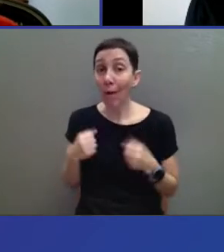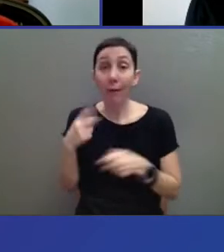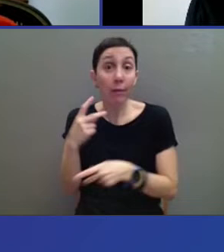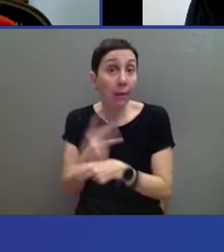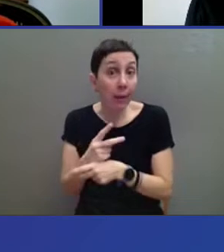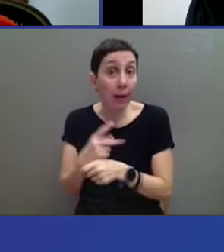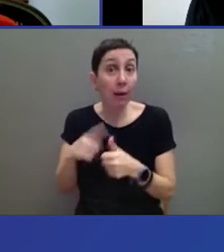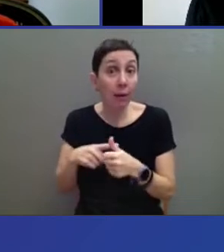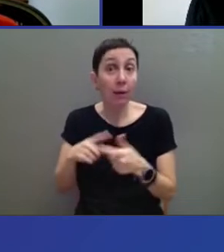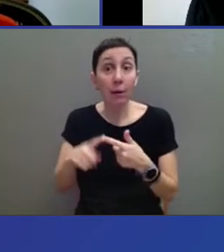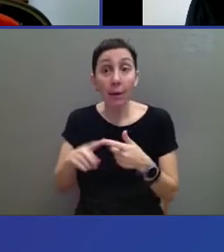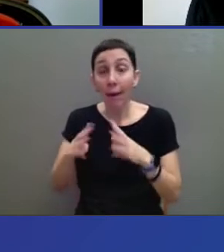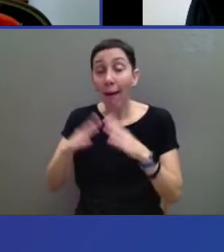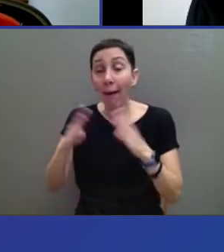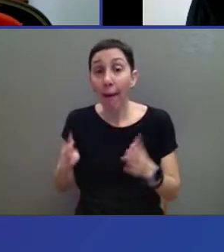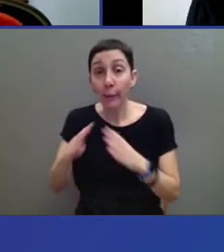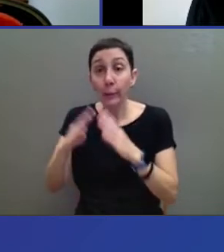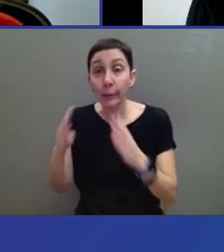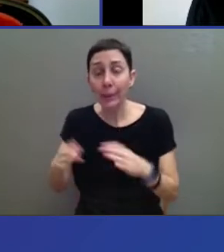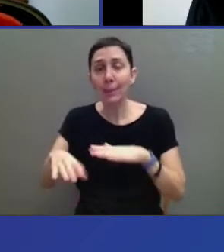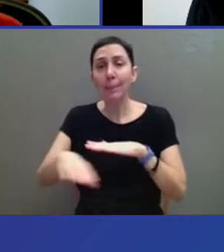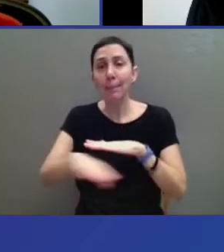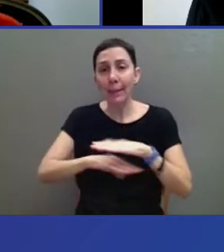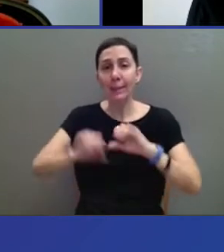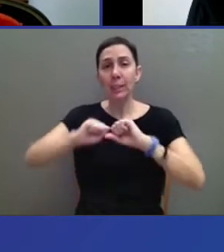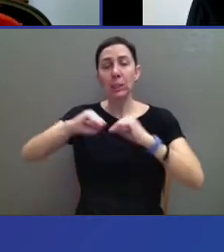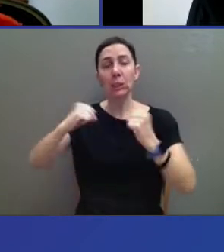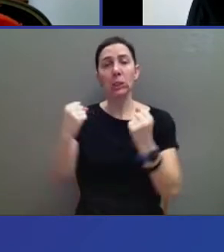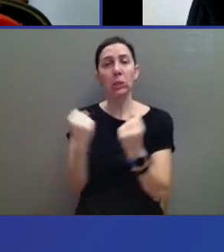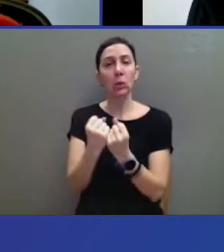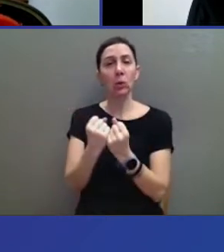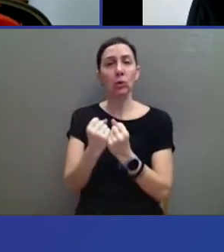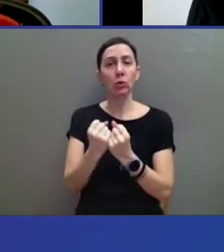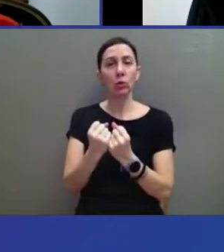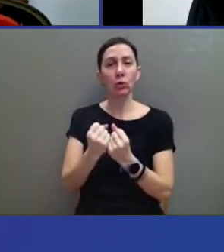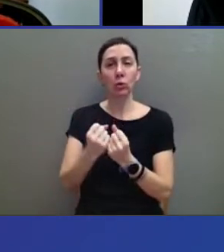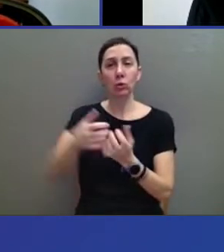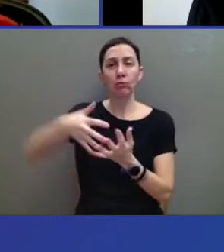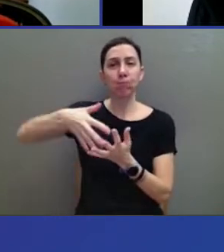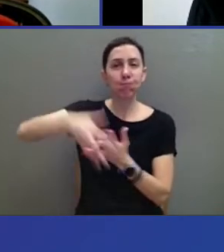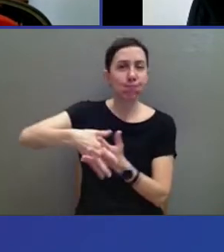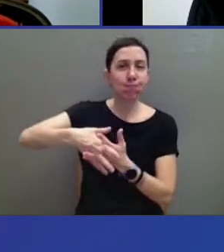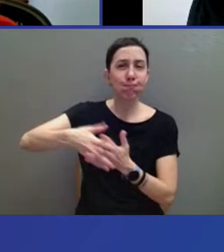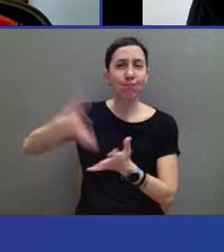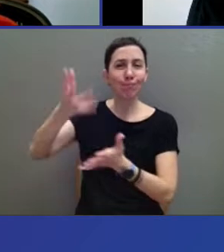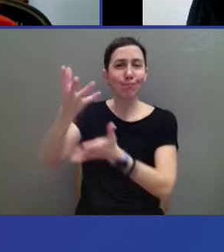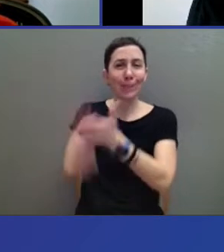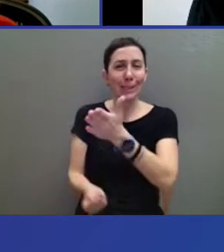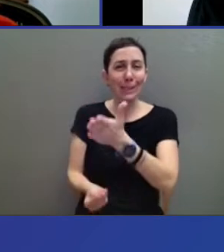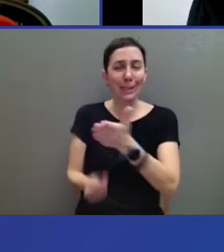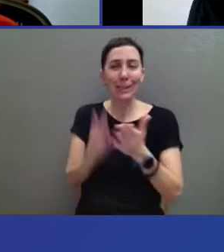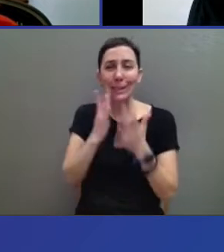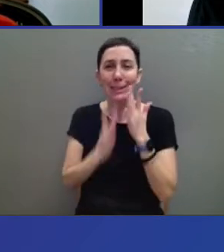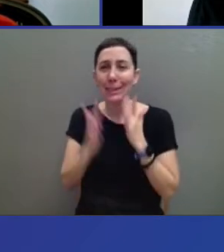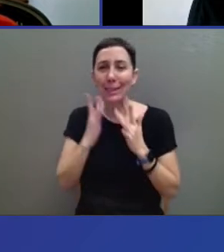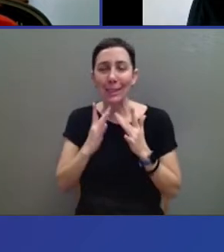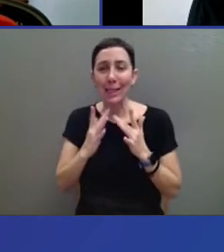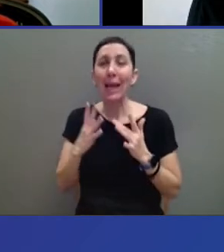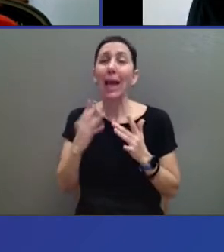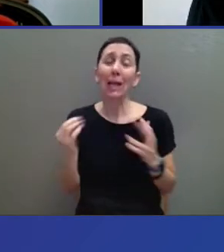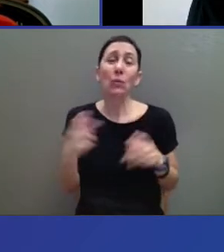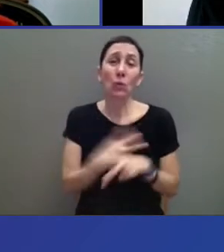housing. There are basic kind of social infrastructures that are missing, that are particularly stark in arts and